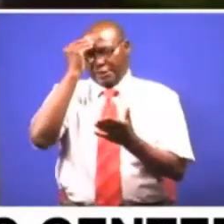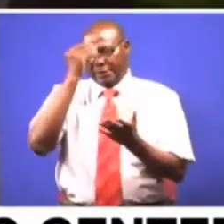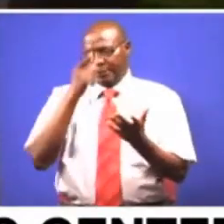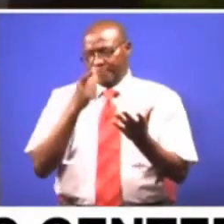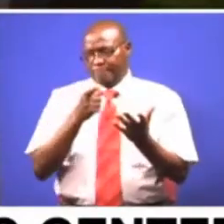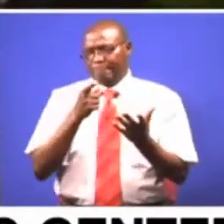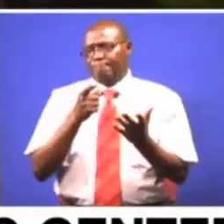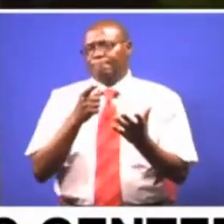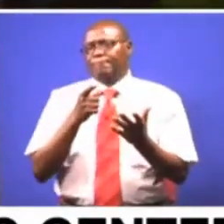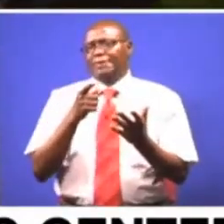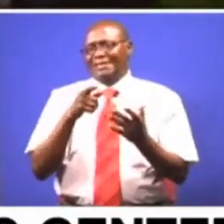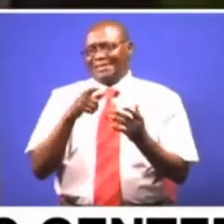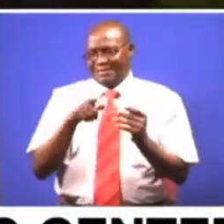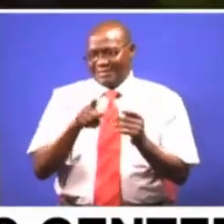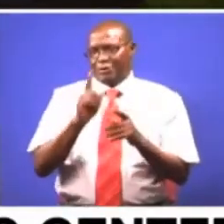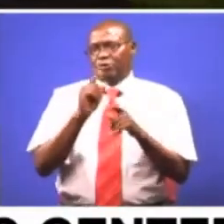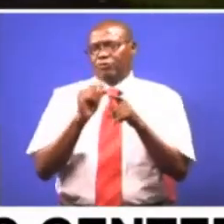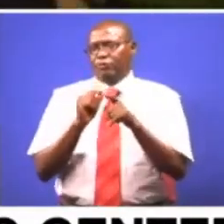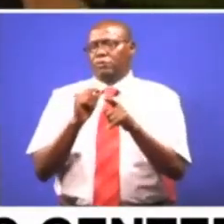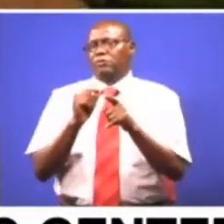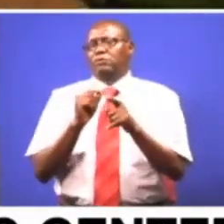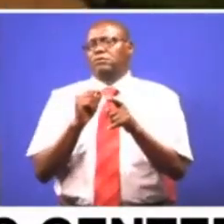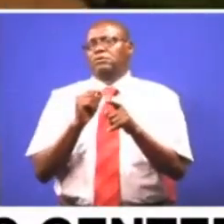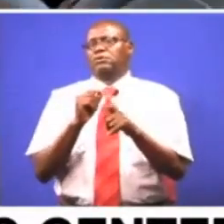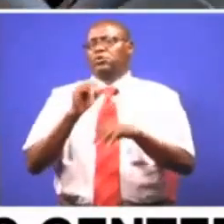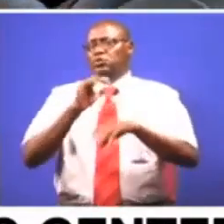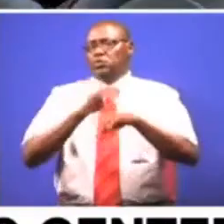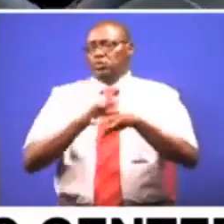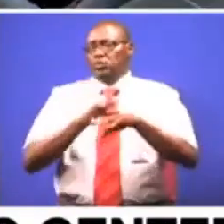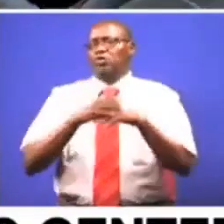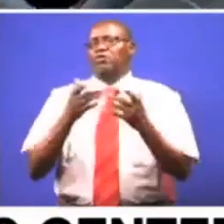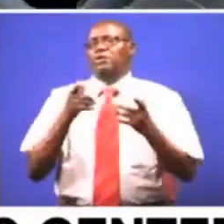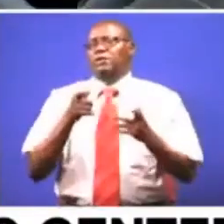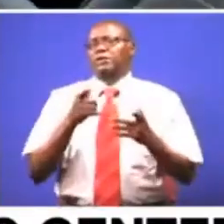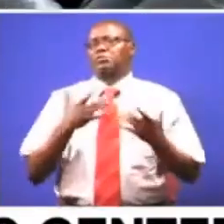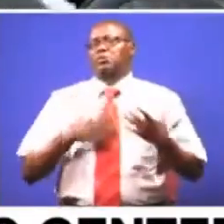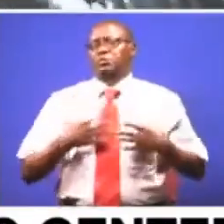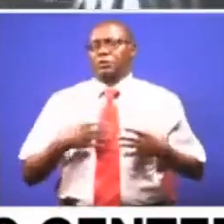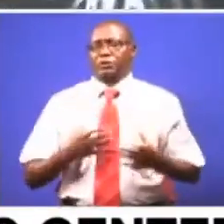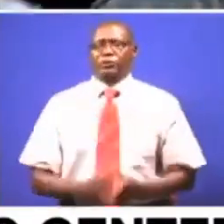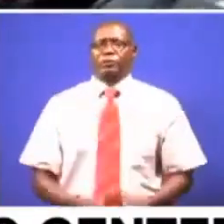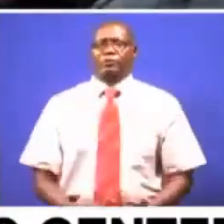in itself a favor to this population.